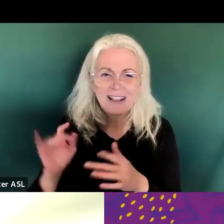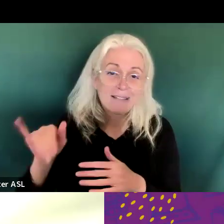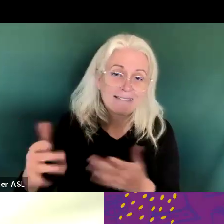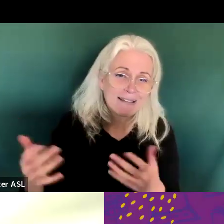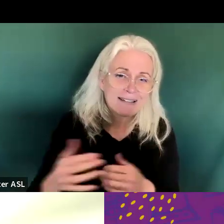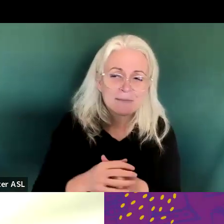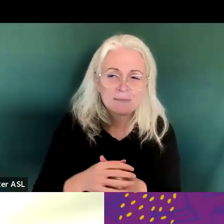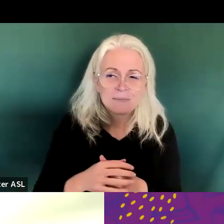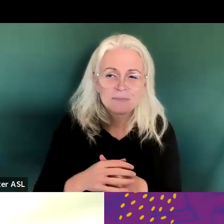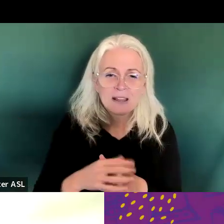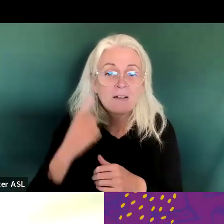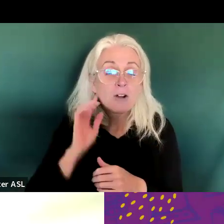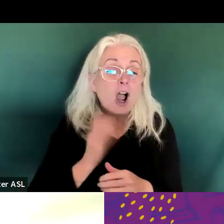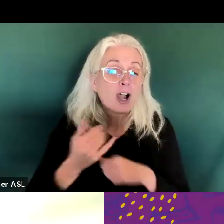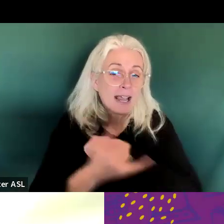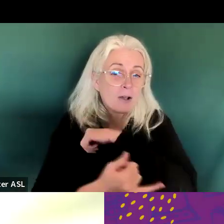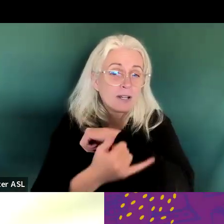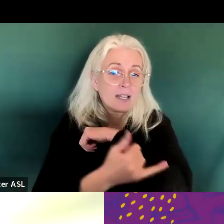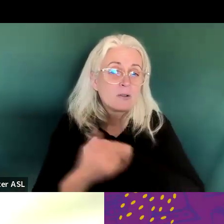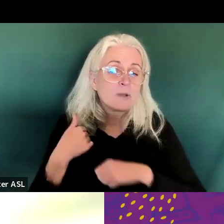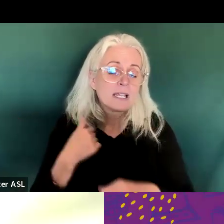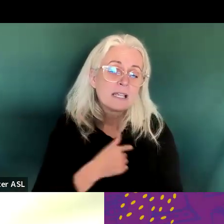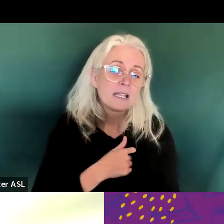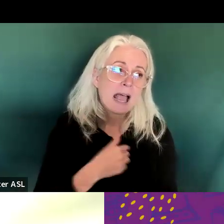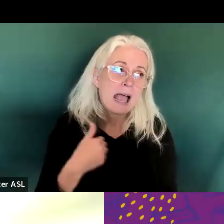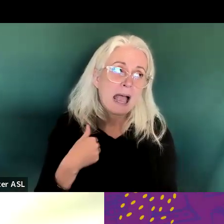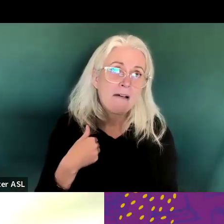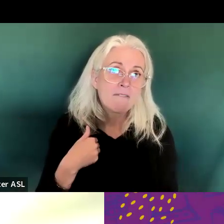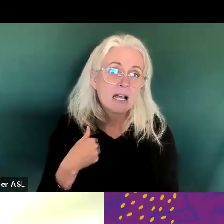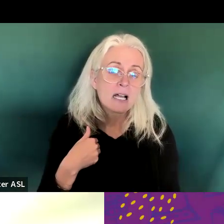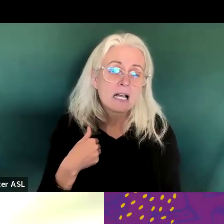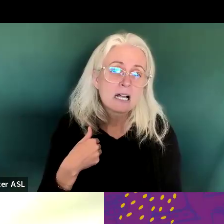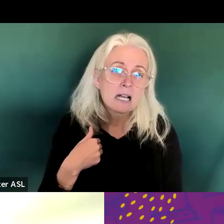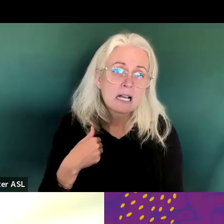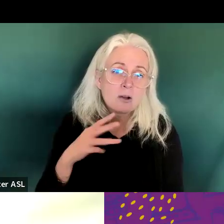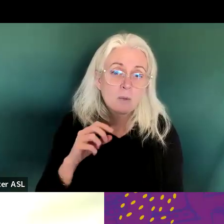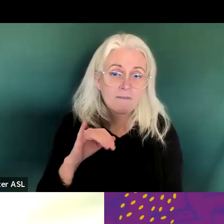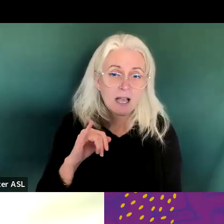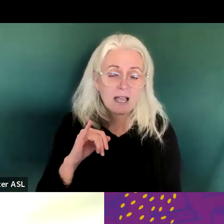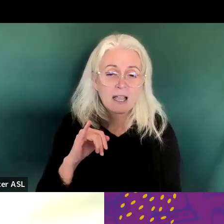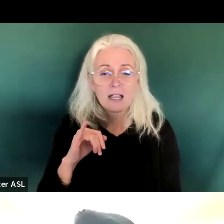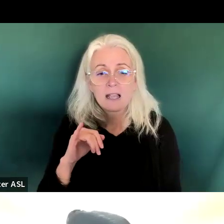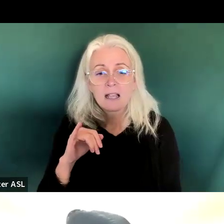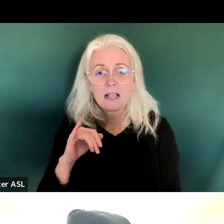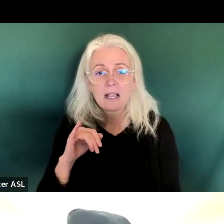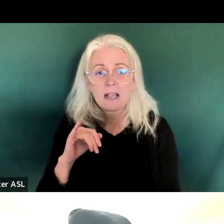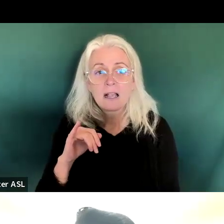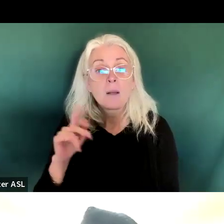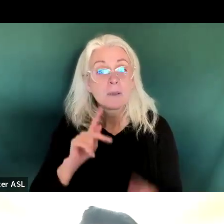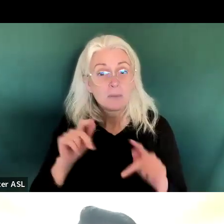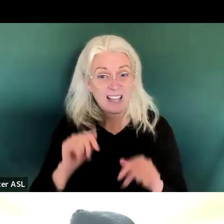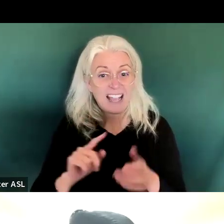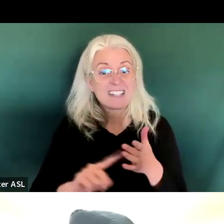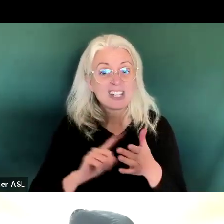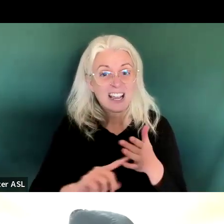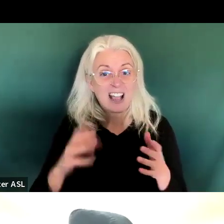that. For our county, we have a Wi-Fi hot. We allow patrons to check out